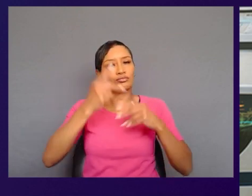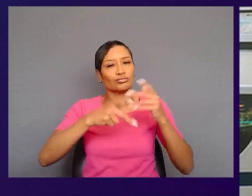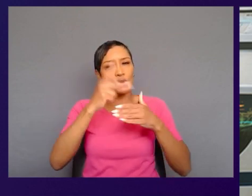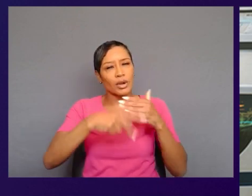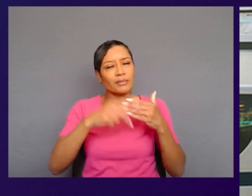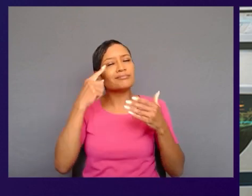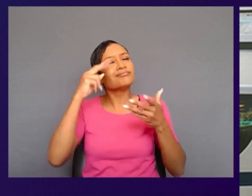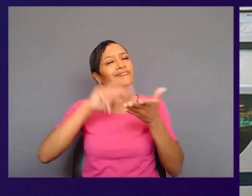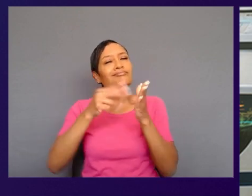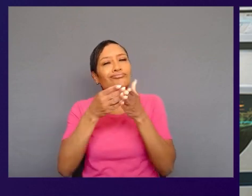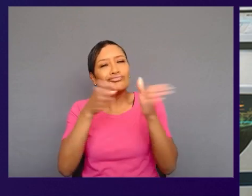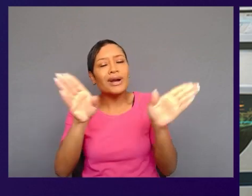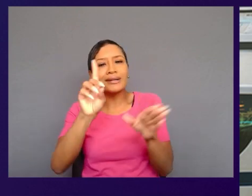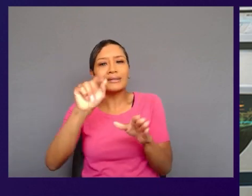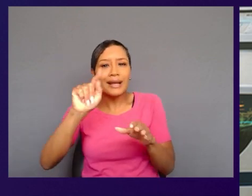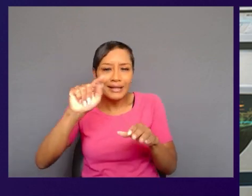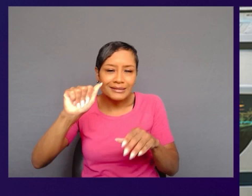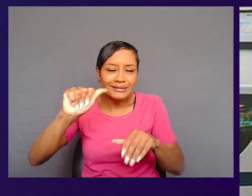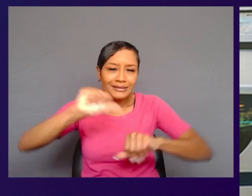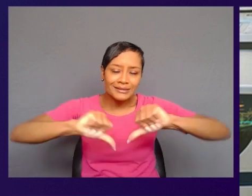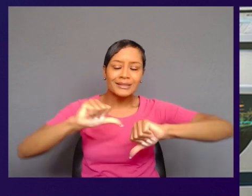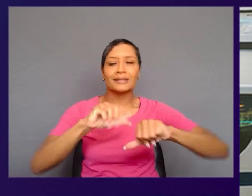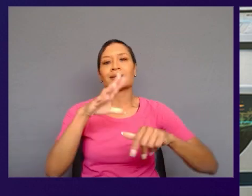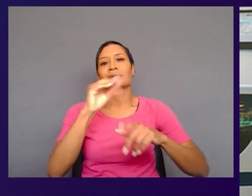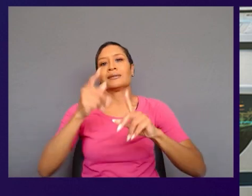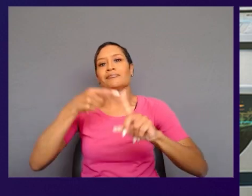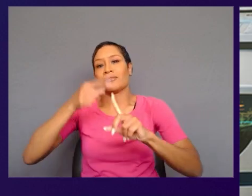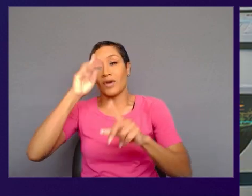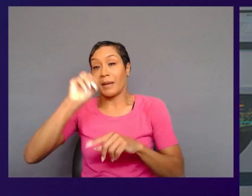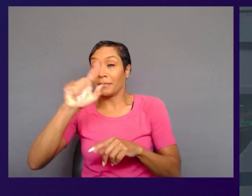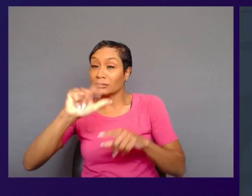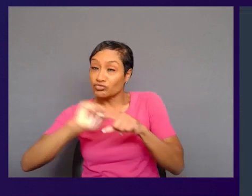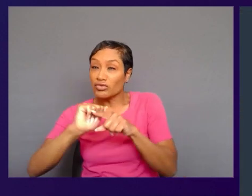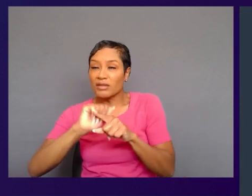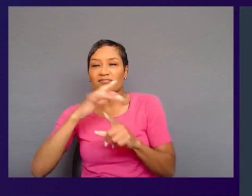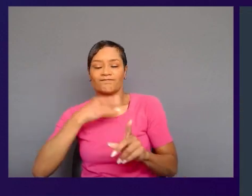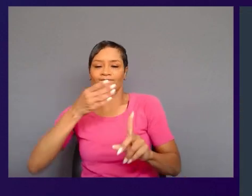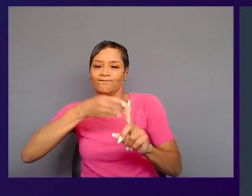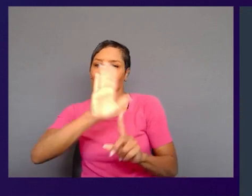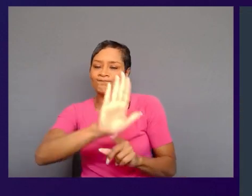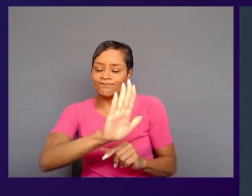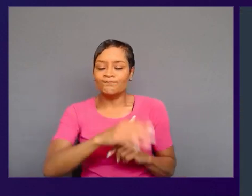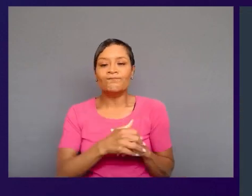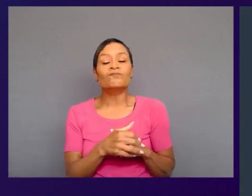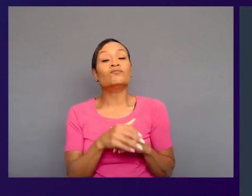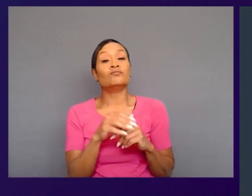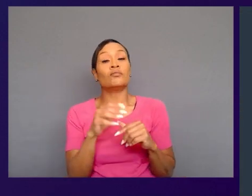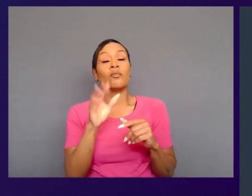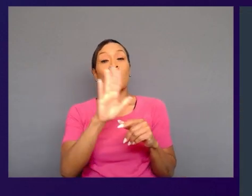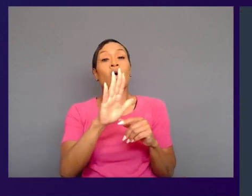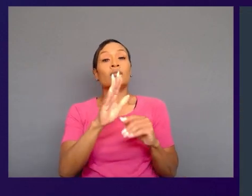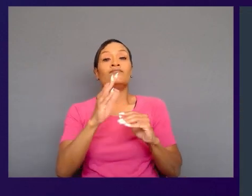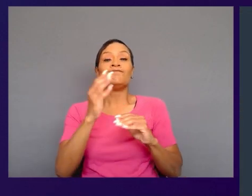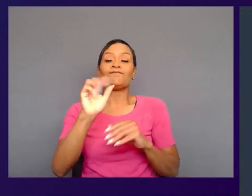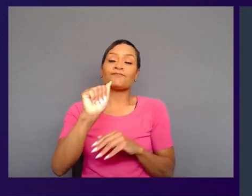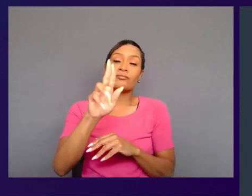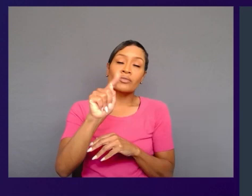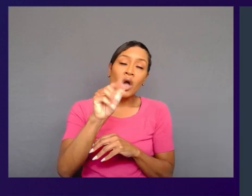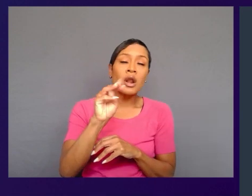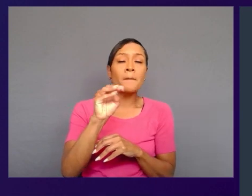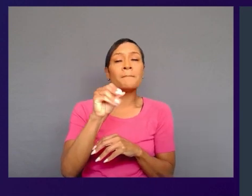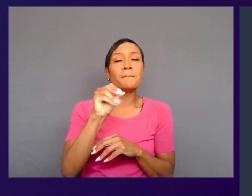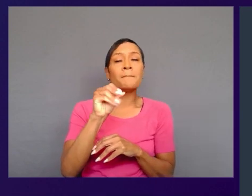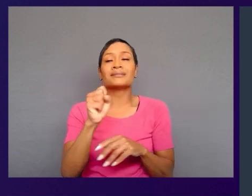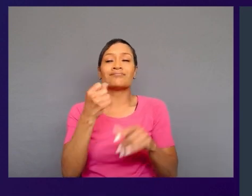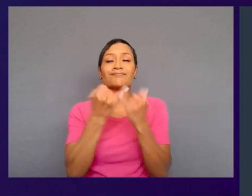broader data science environment as well as specifically for ML training. So they're autonomous vehicles, they are taken for test drives.